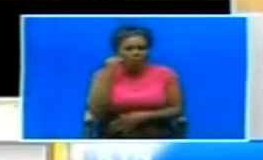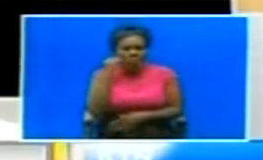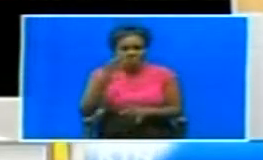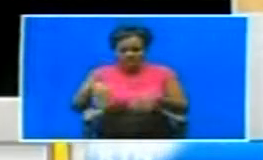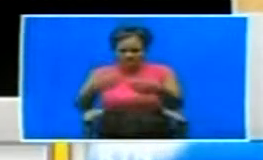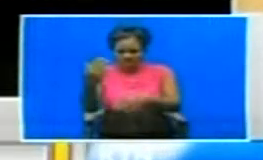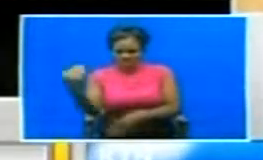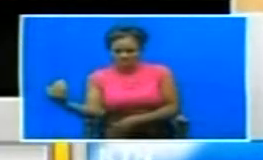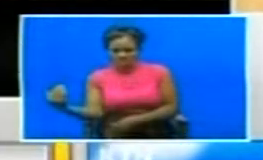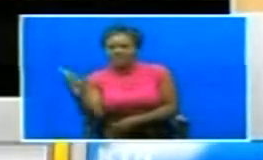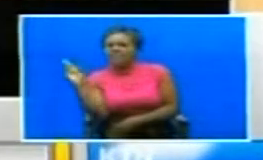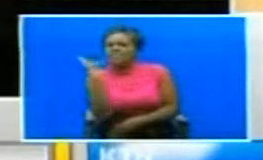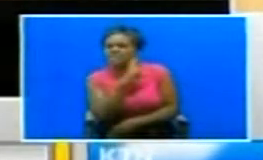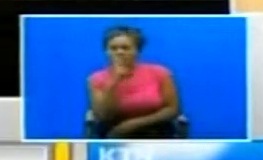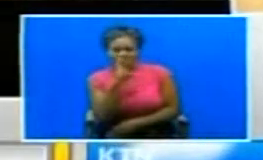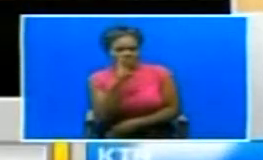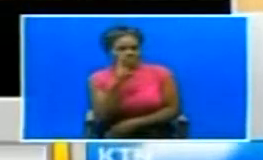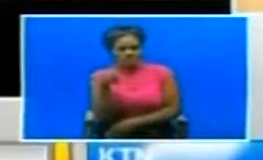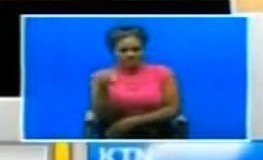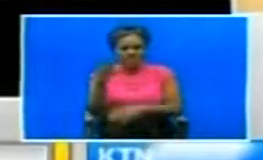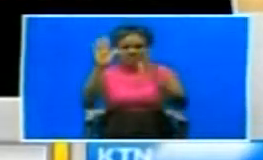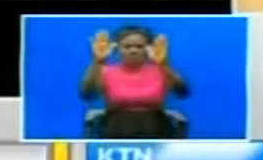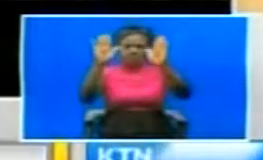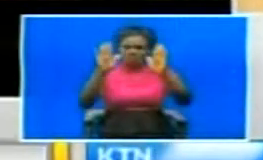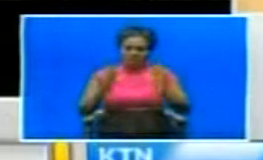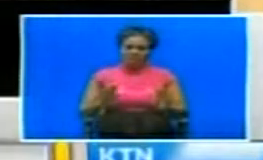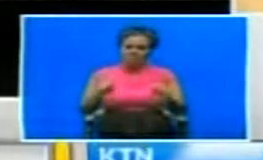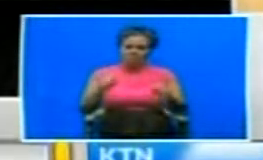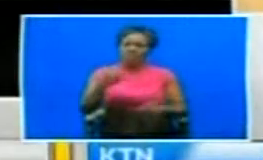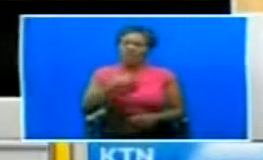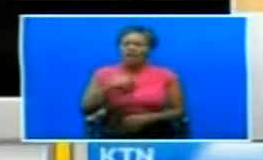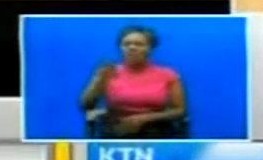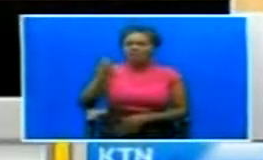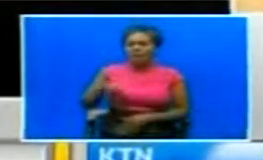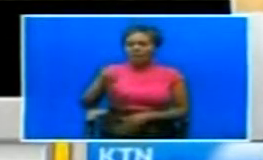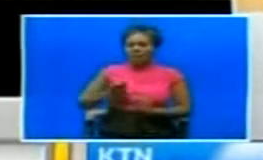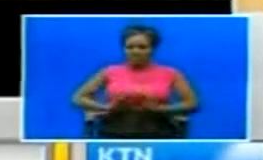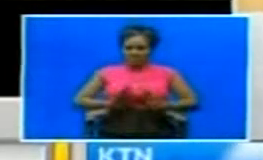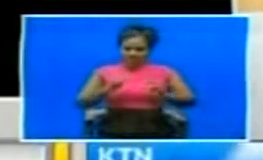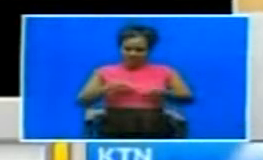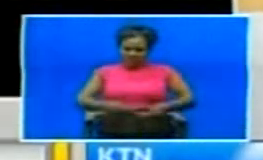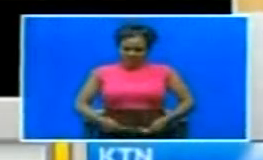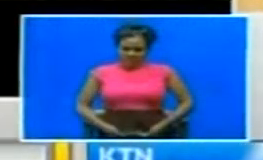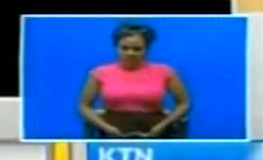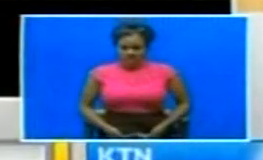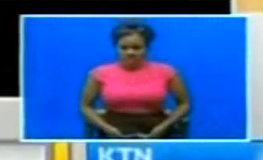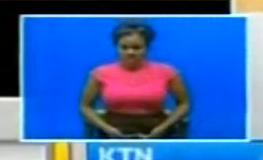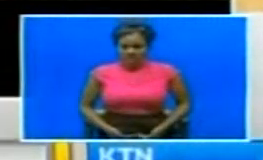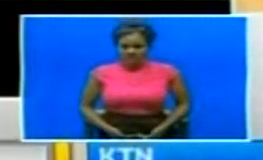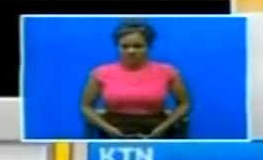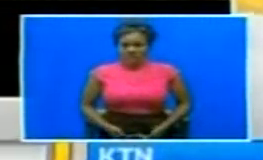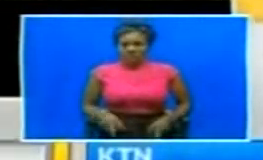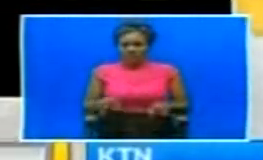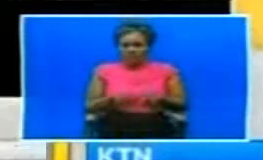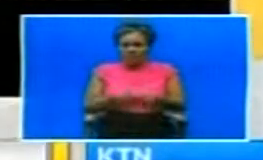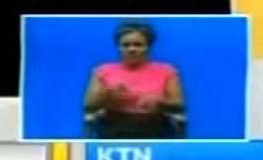children to these sort of risks. That is important. You may have a mother who is expectant, who exposes her